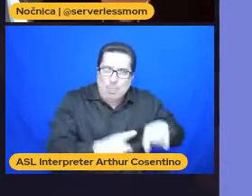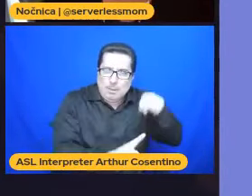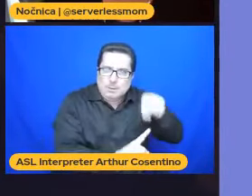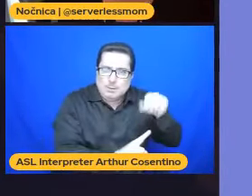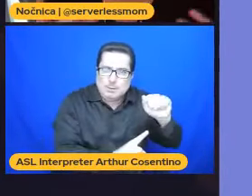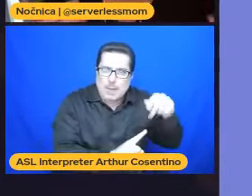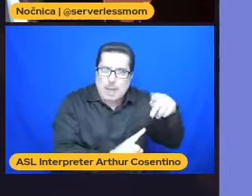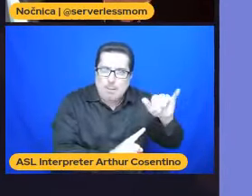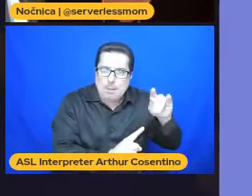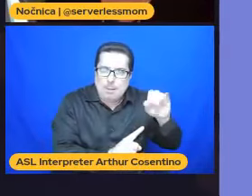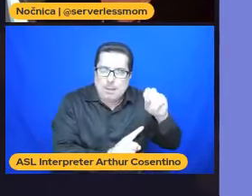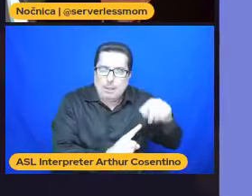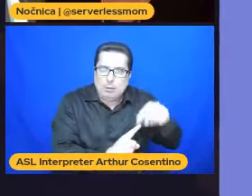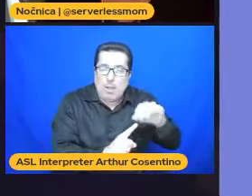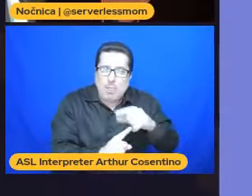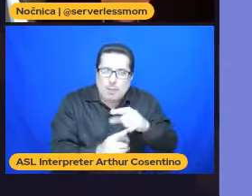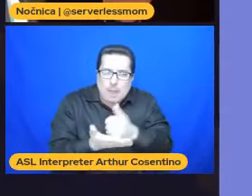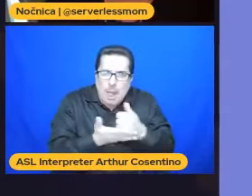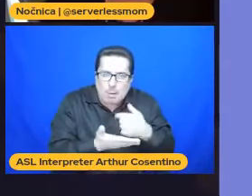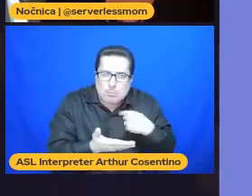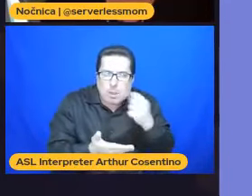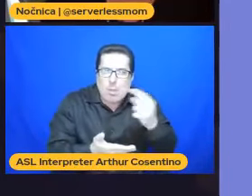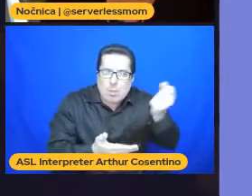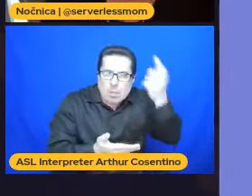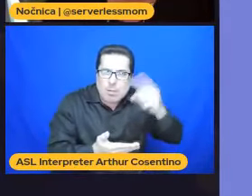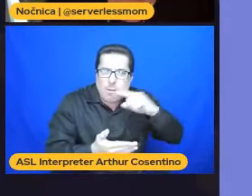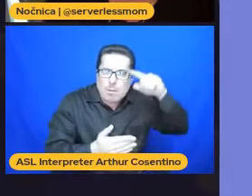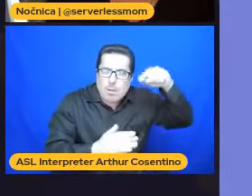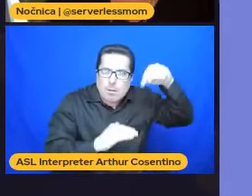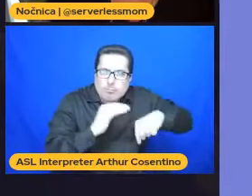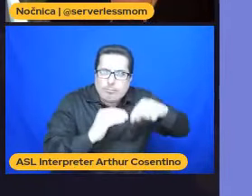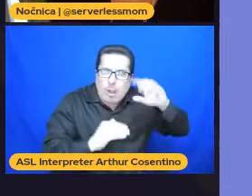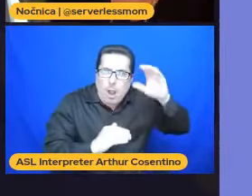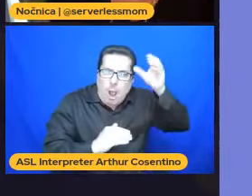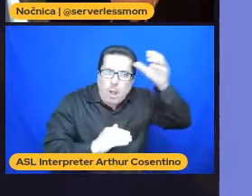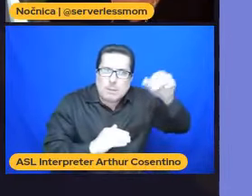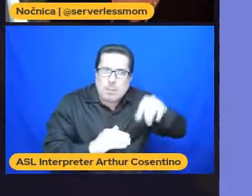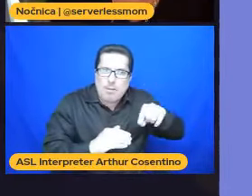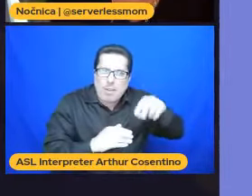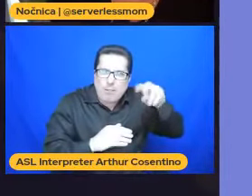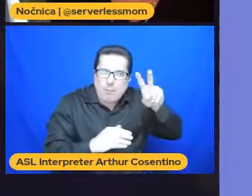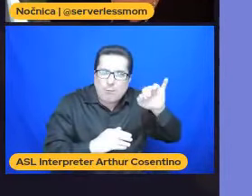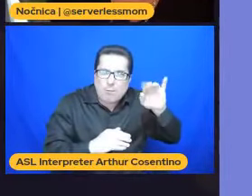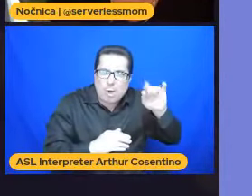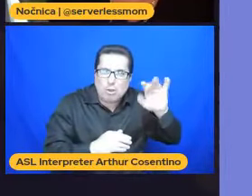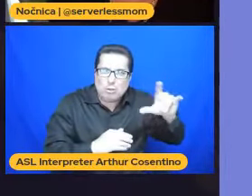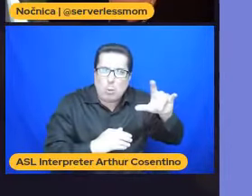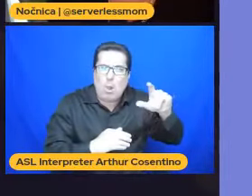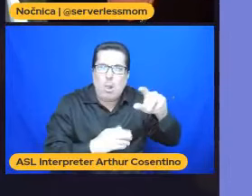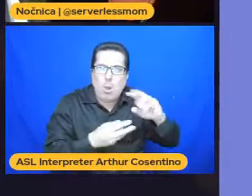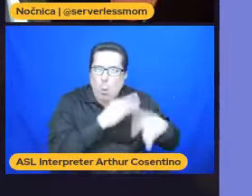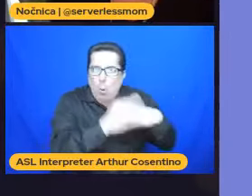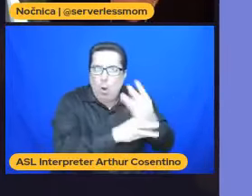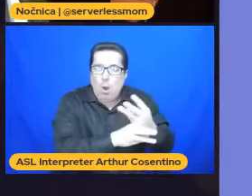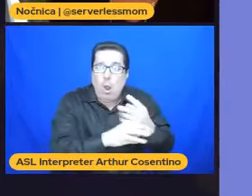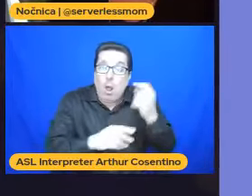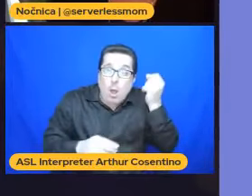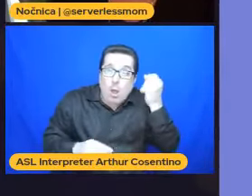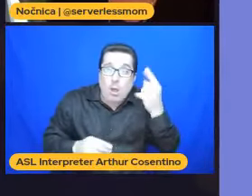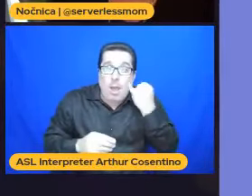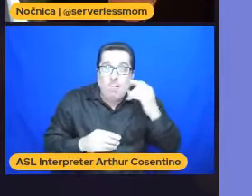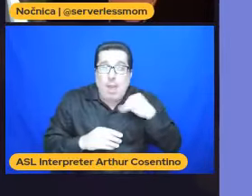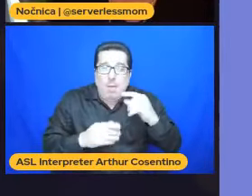reasonable concept when we were deep in the virtual machine world, but it wasn't necessarily as reasonable once you're having like whole swarms